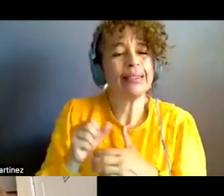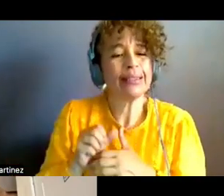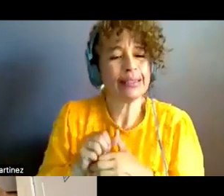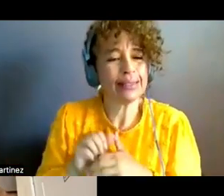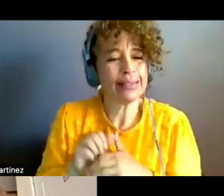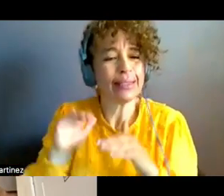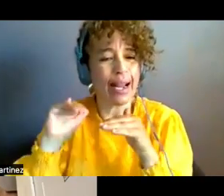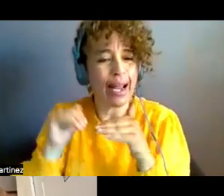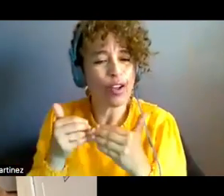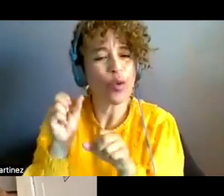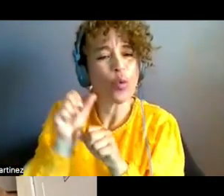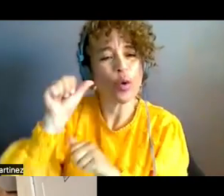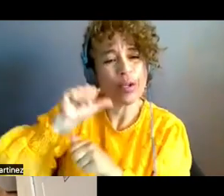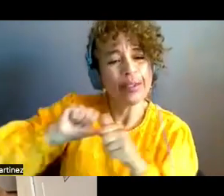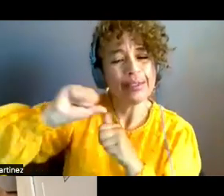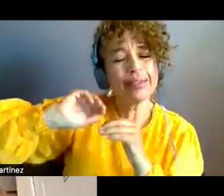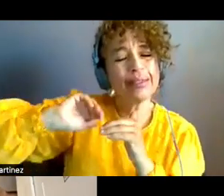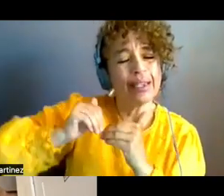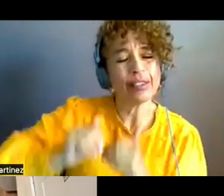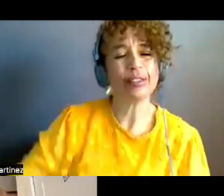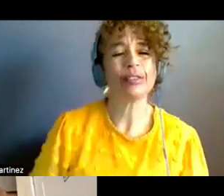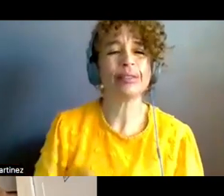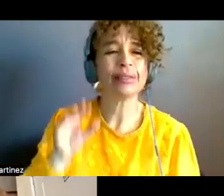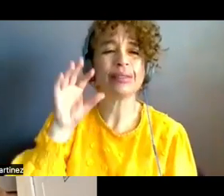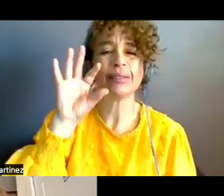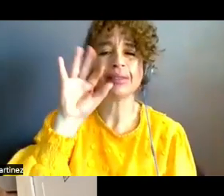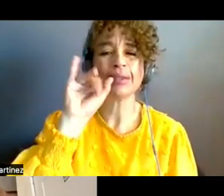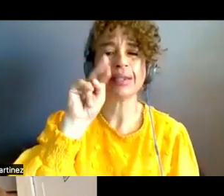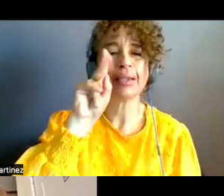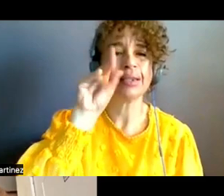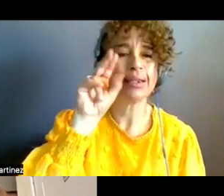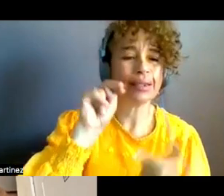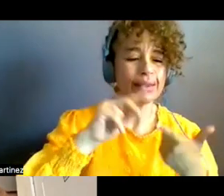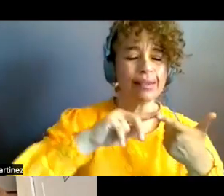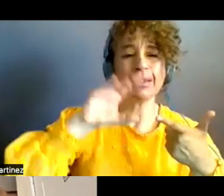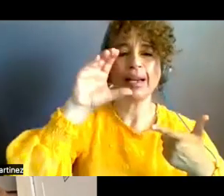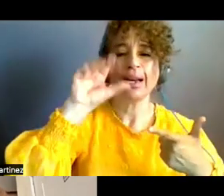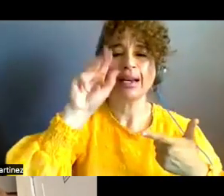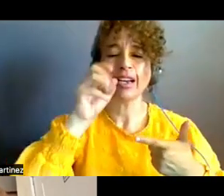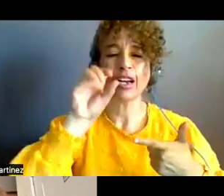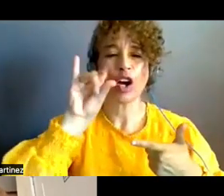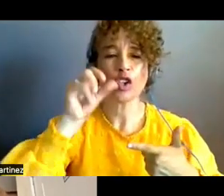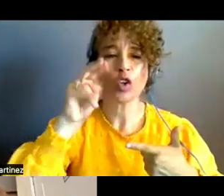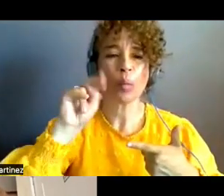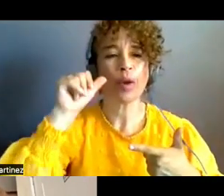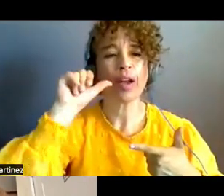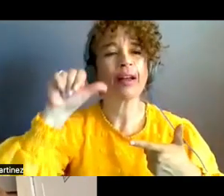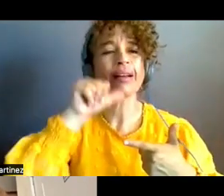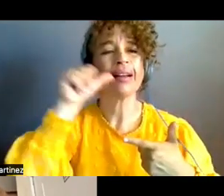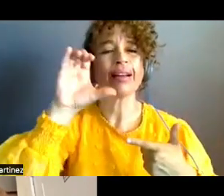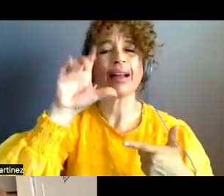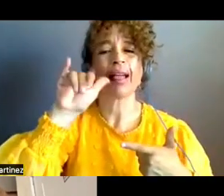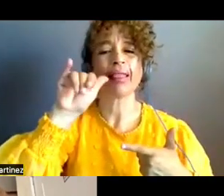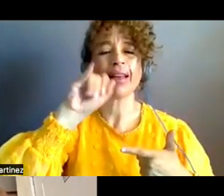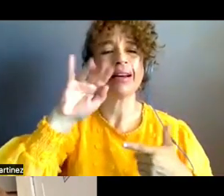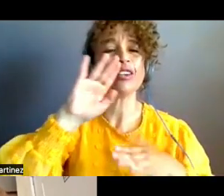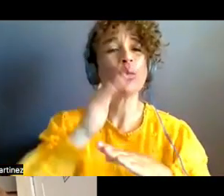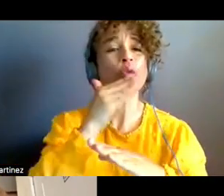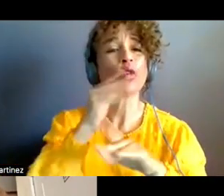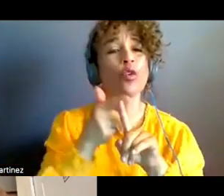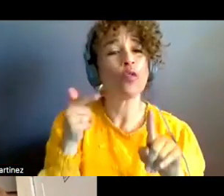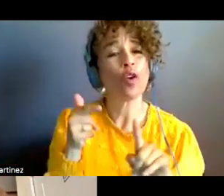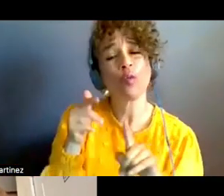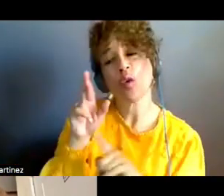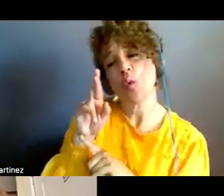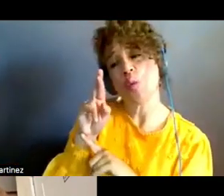other, you know, how the Indian and Cambodian and other types of classical music from regional